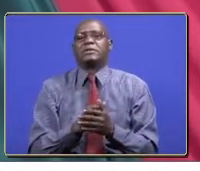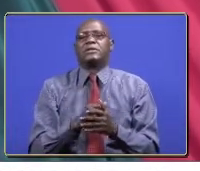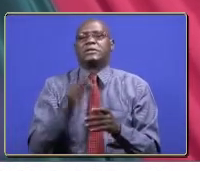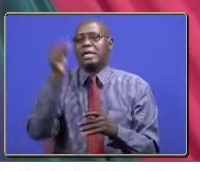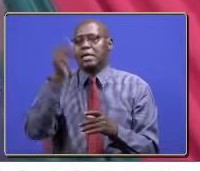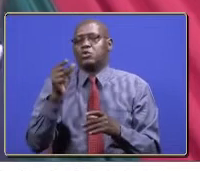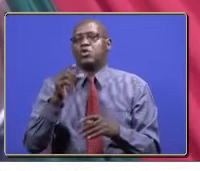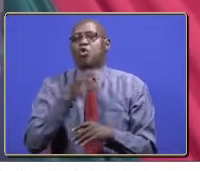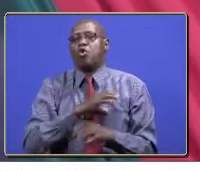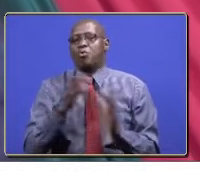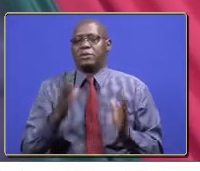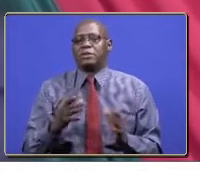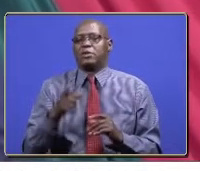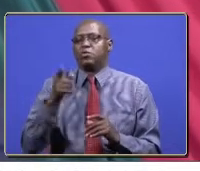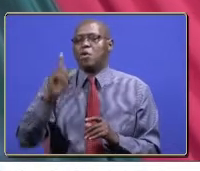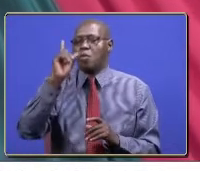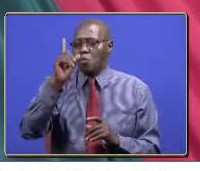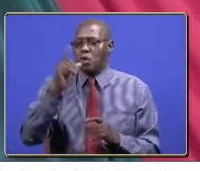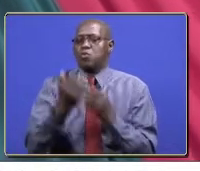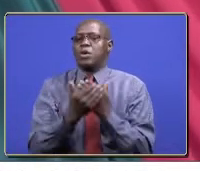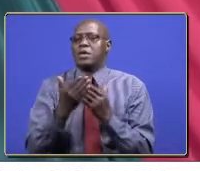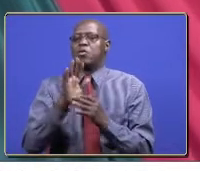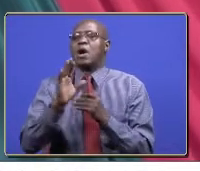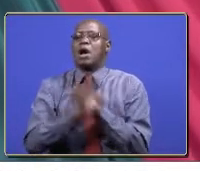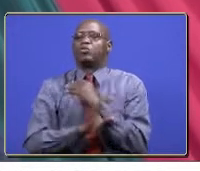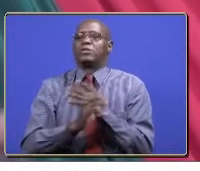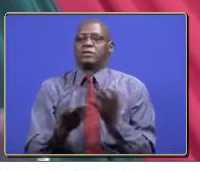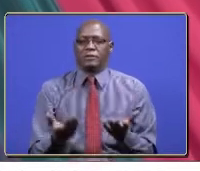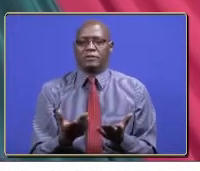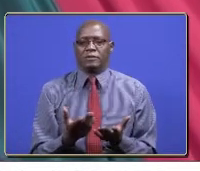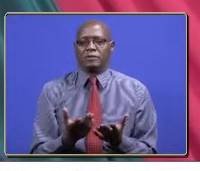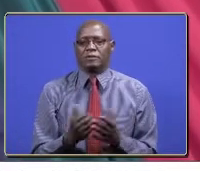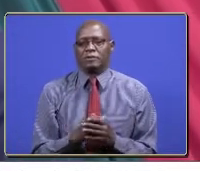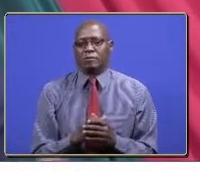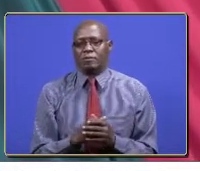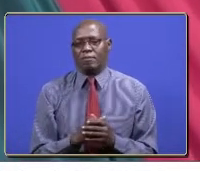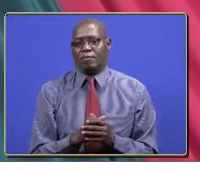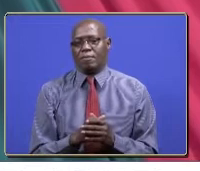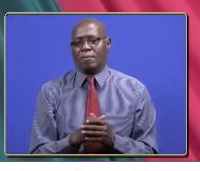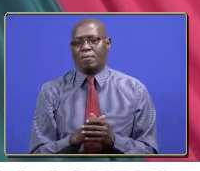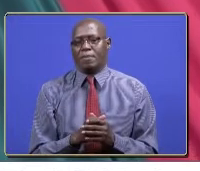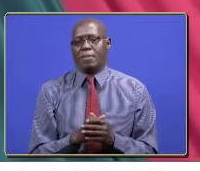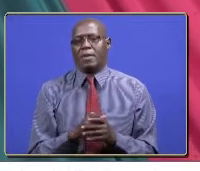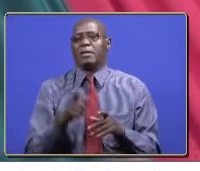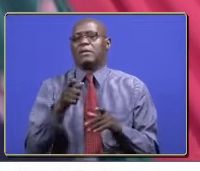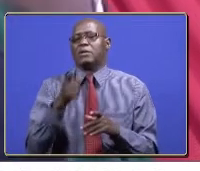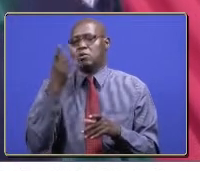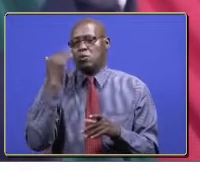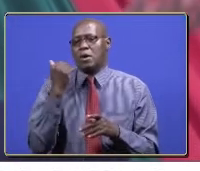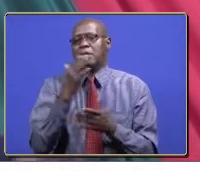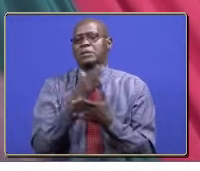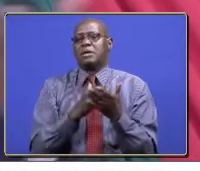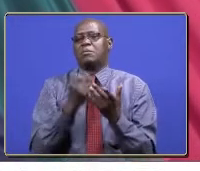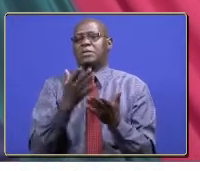the ones who hold the country together. Ama namna gani? That's why when somebody was saying it, we abolished, in those